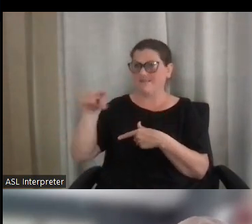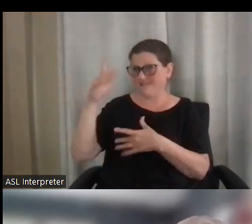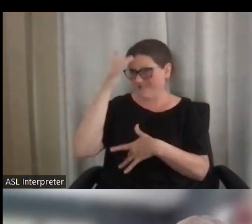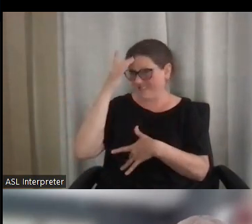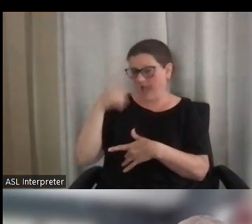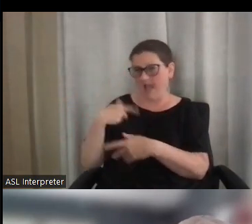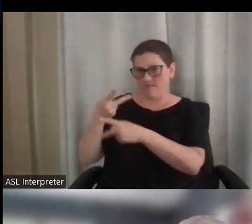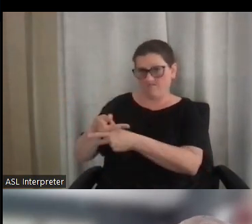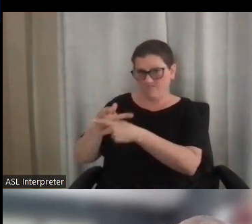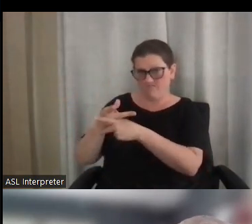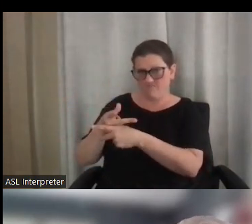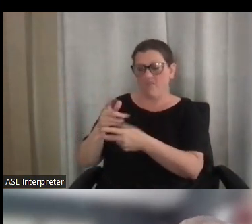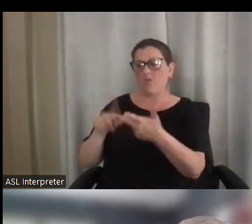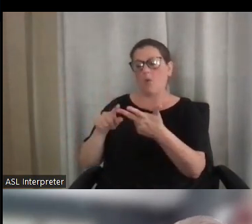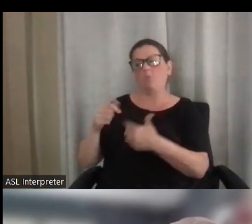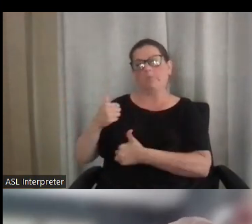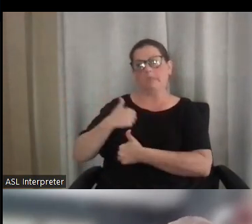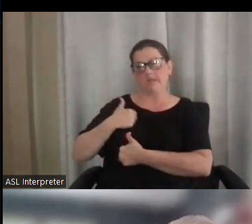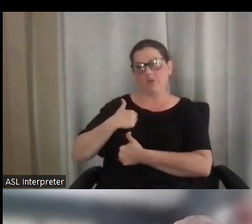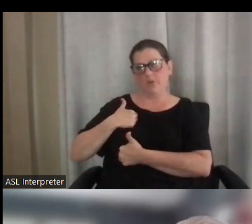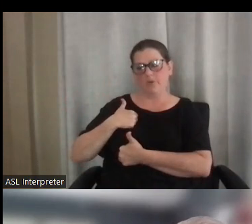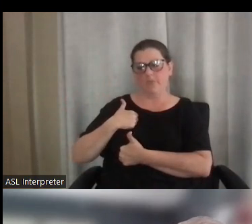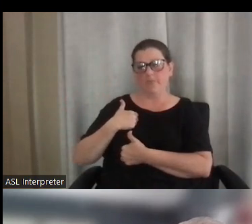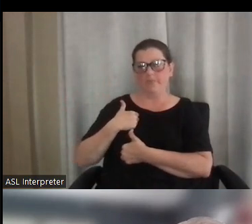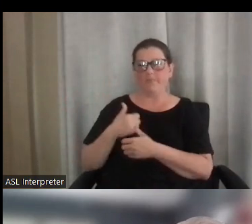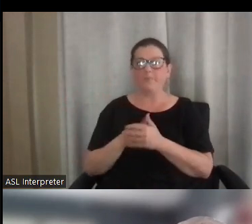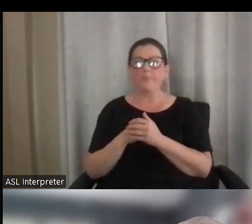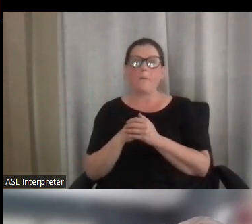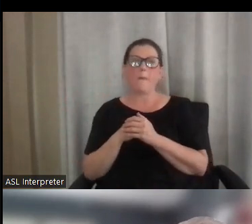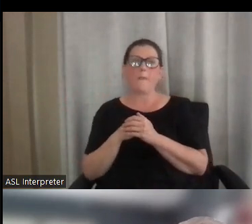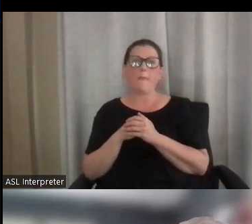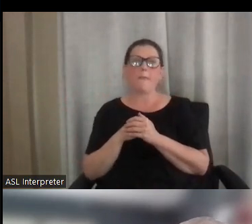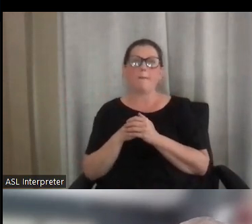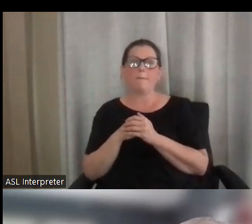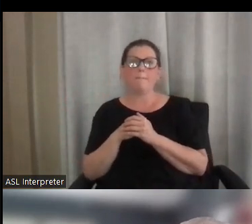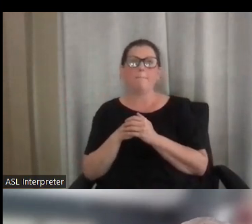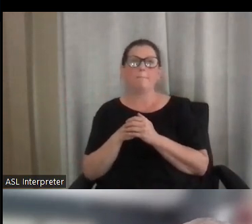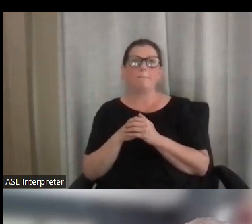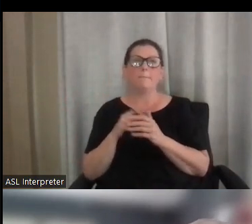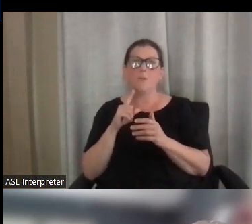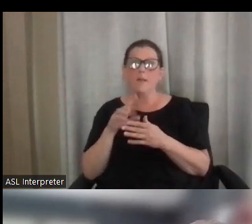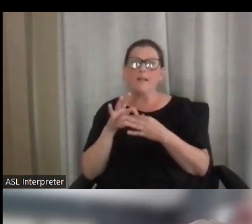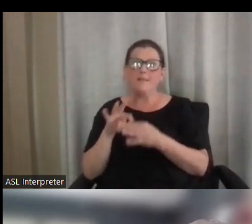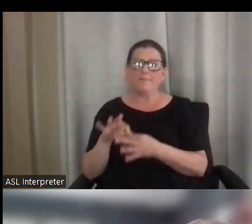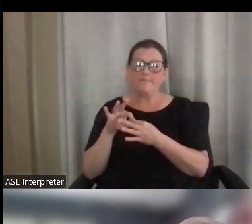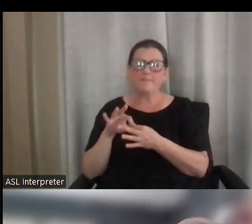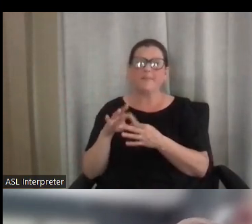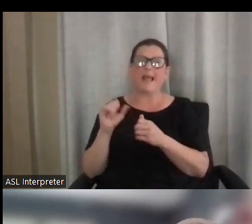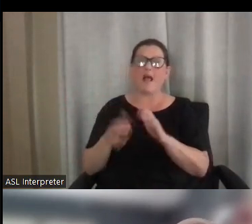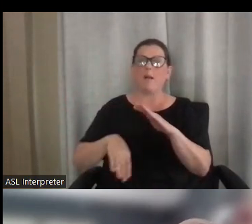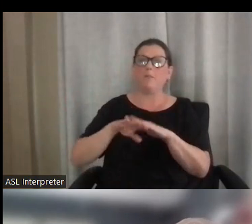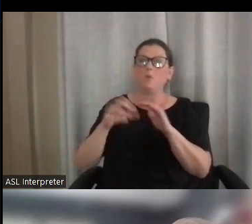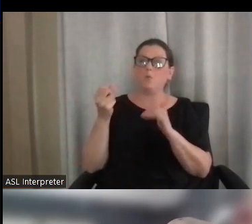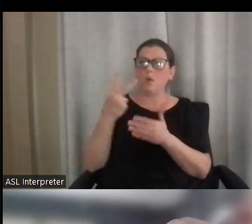and then active duty leave, military families. Taking bonding and caring leave, you get up to 12 weeks of paid